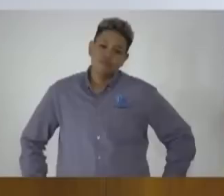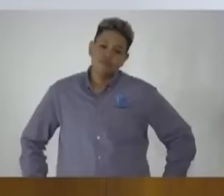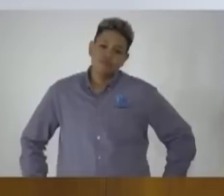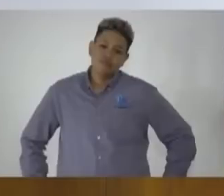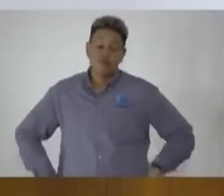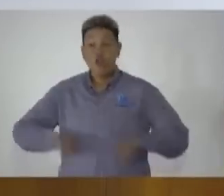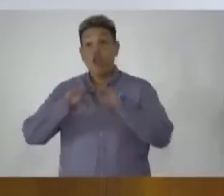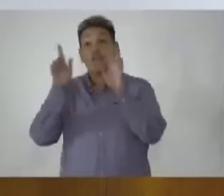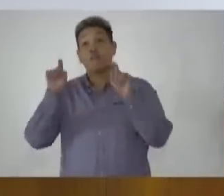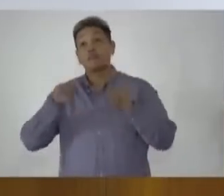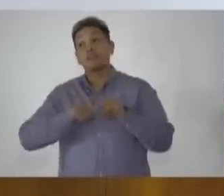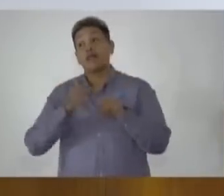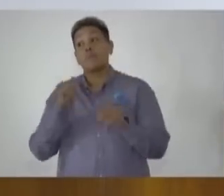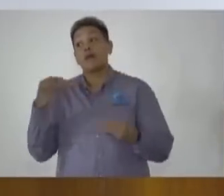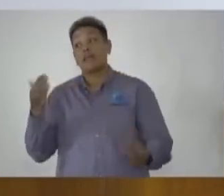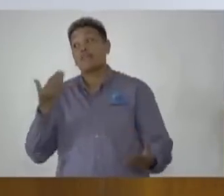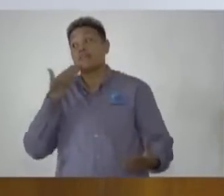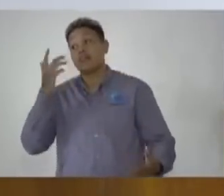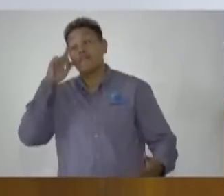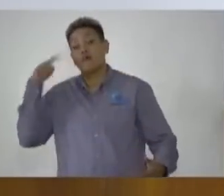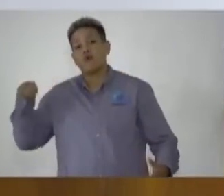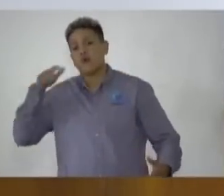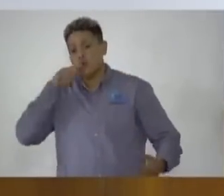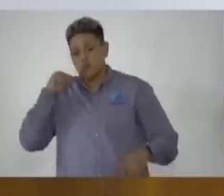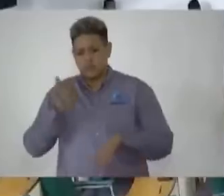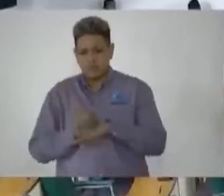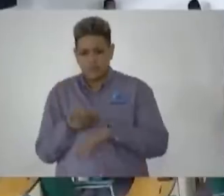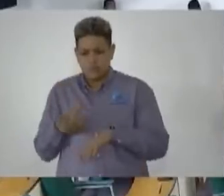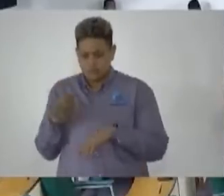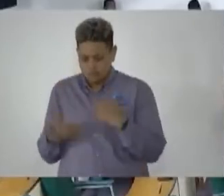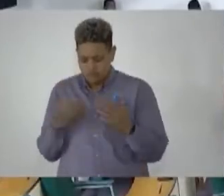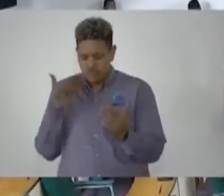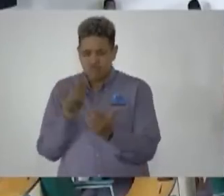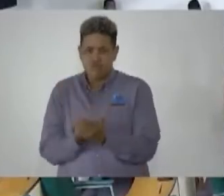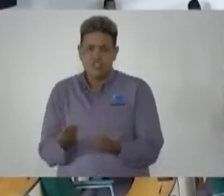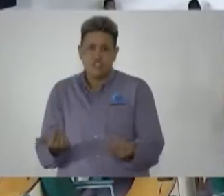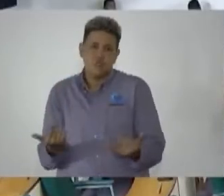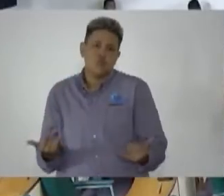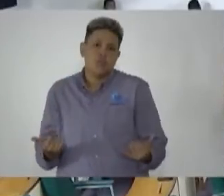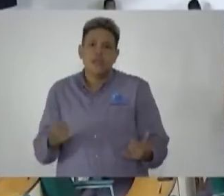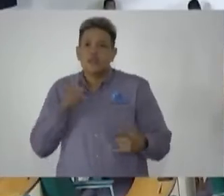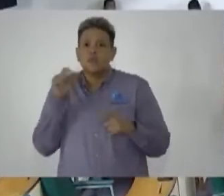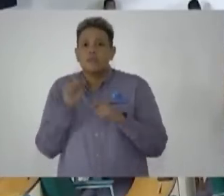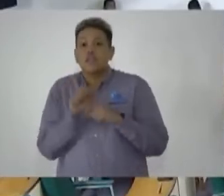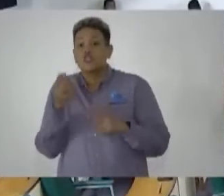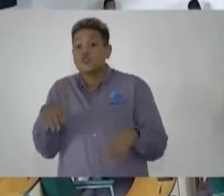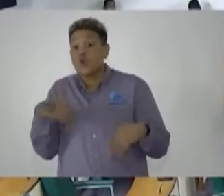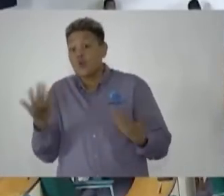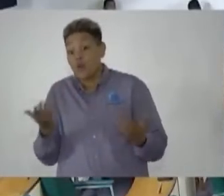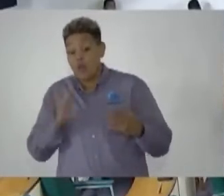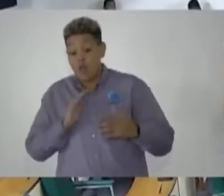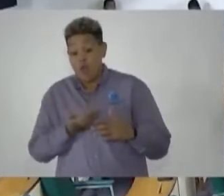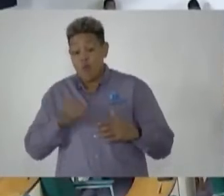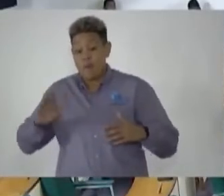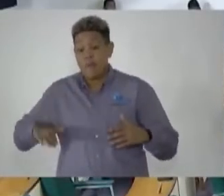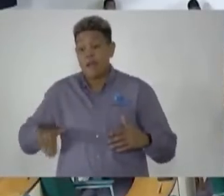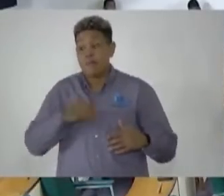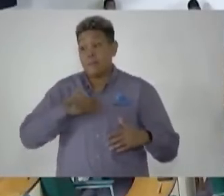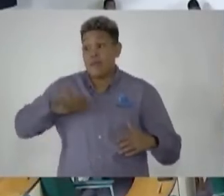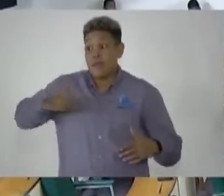giving thanks to those who have paved the way to get us to this point, to ensure that our